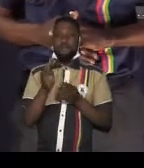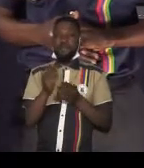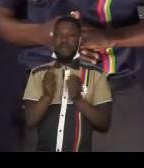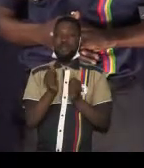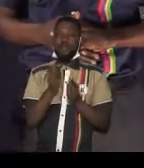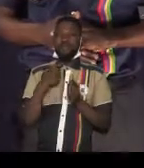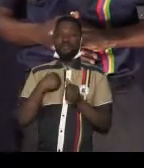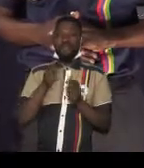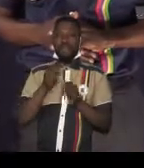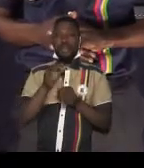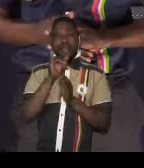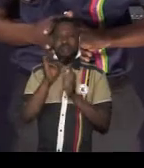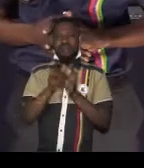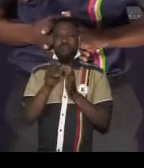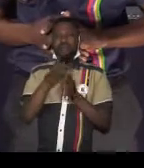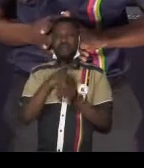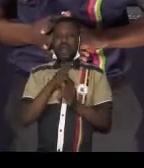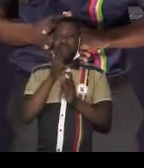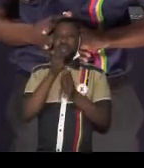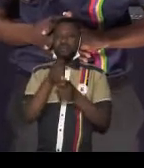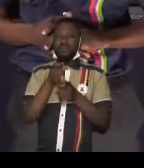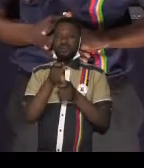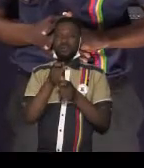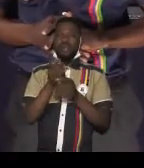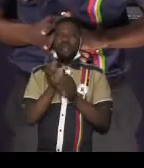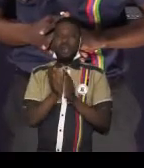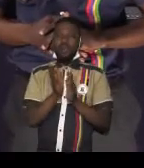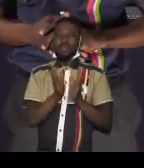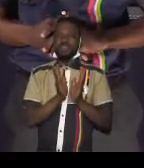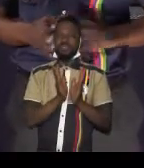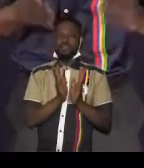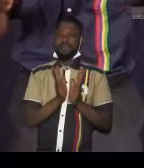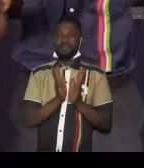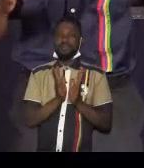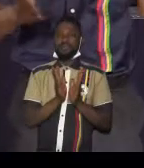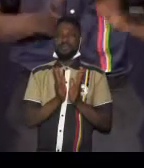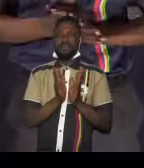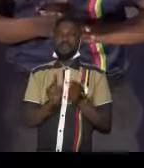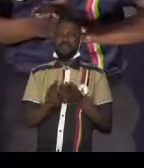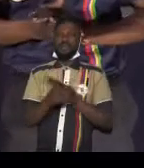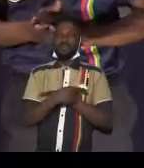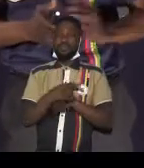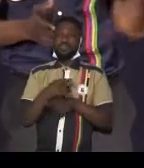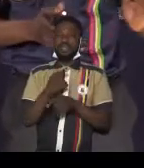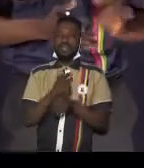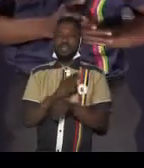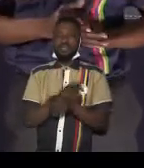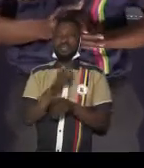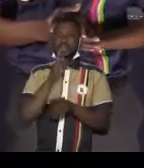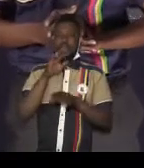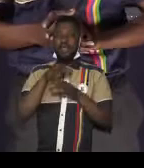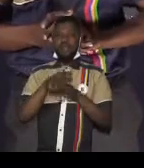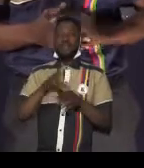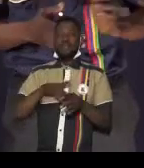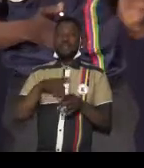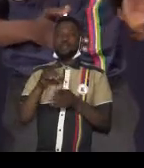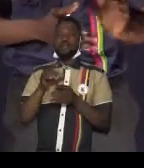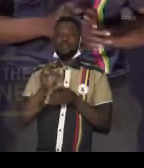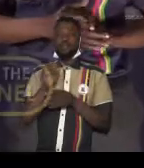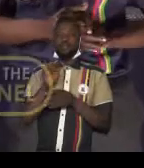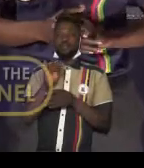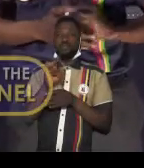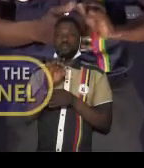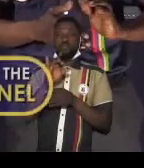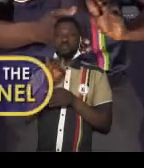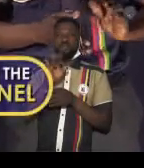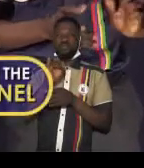can be identified and rewarded accordingly. Today's lessons are on Lagos UBEB YouTube